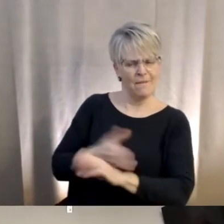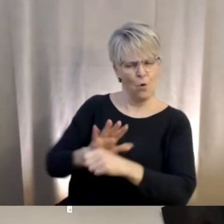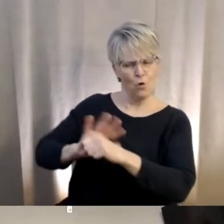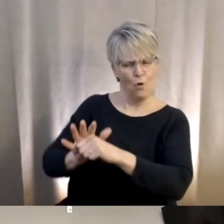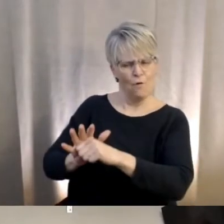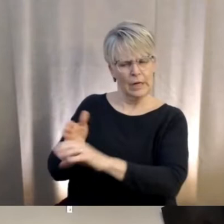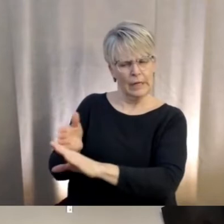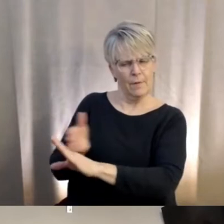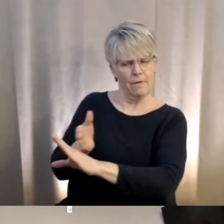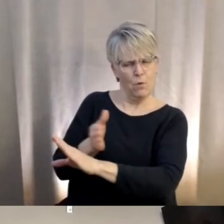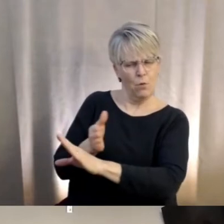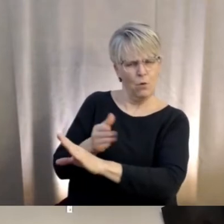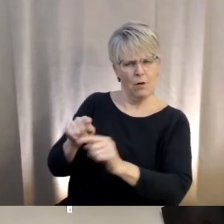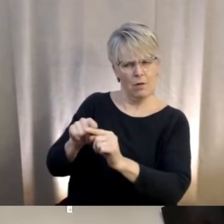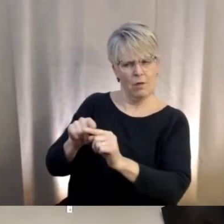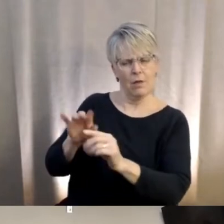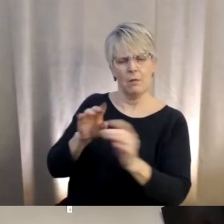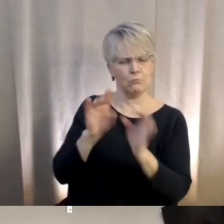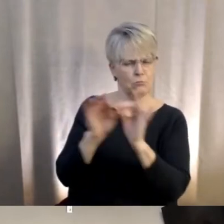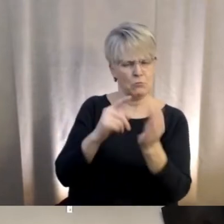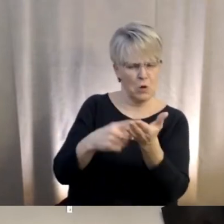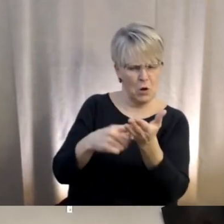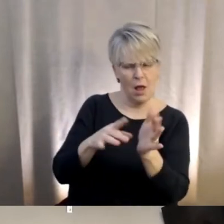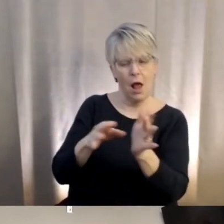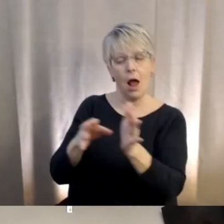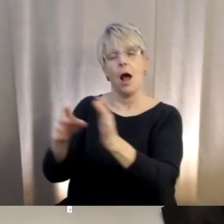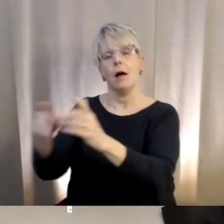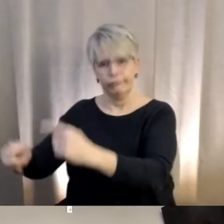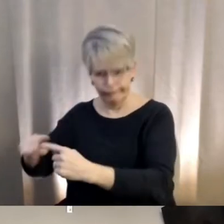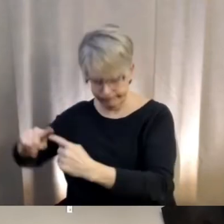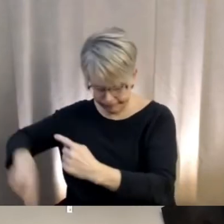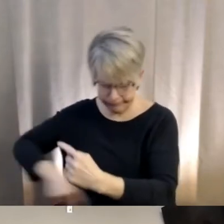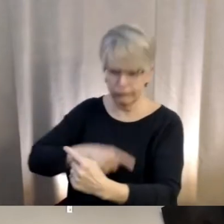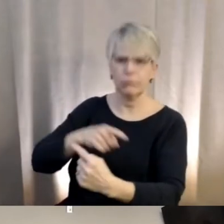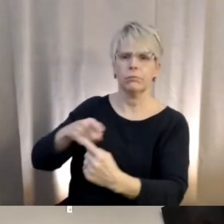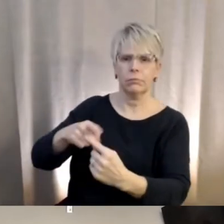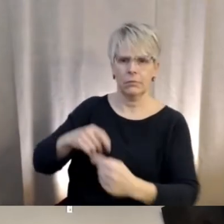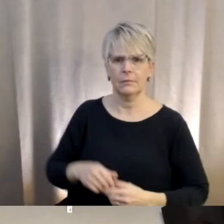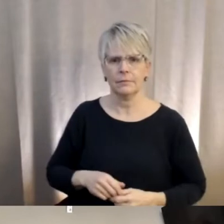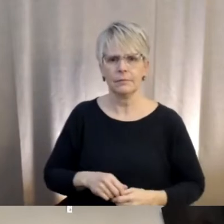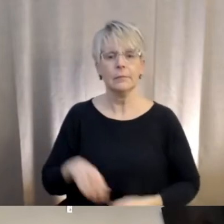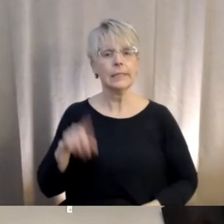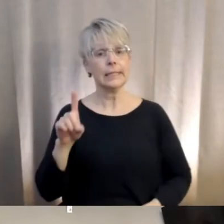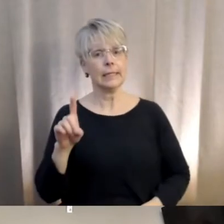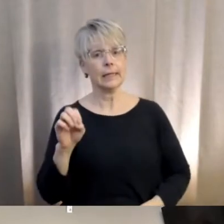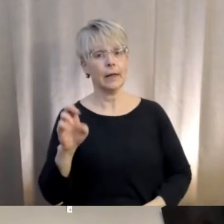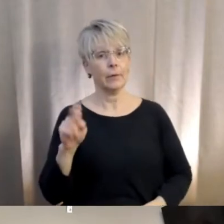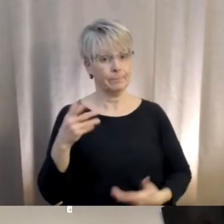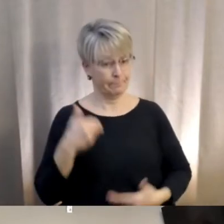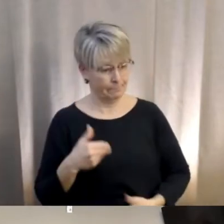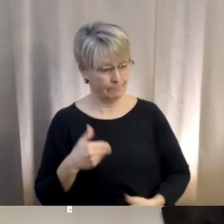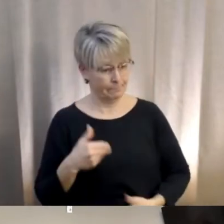formal process began somewhere around there. Yeah. I had actually was doing